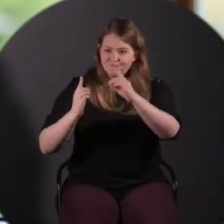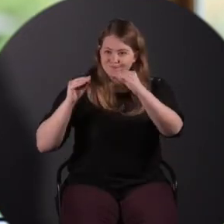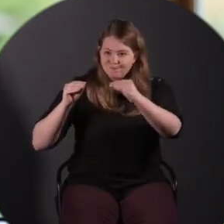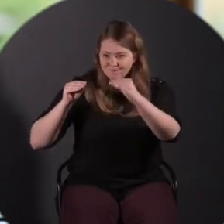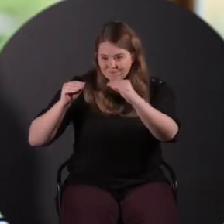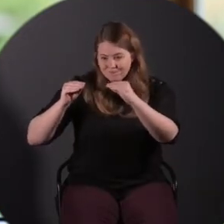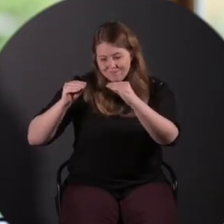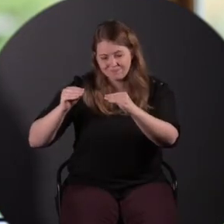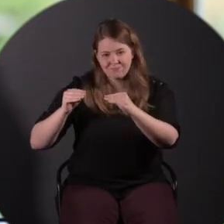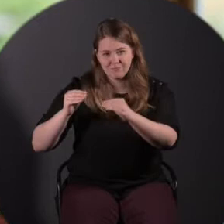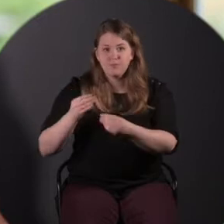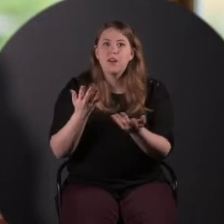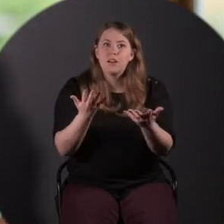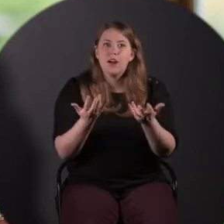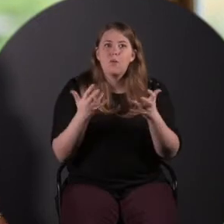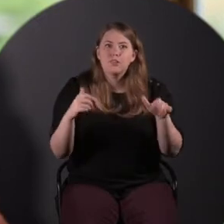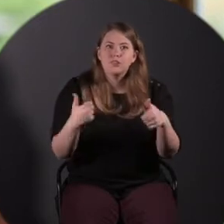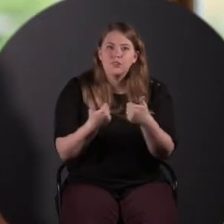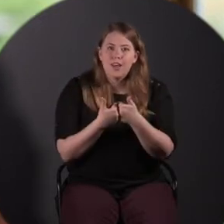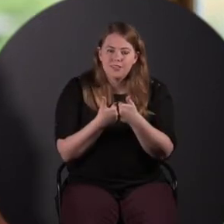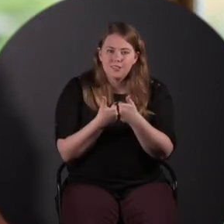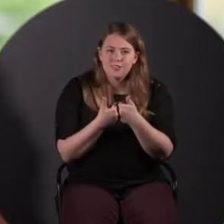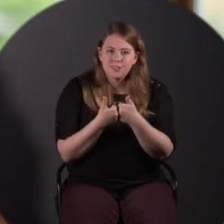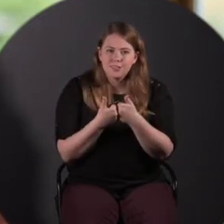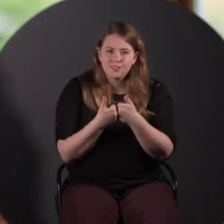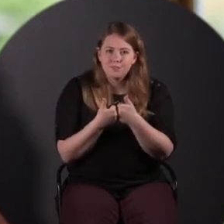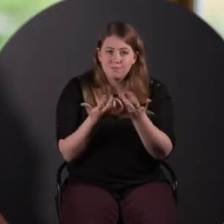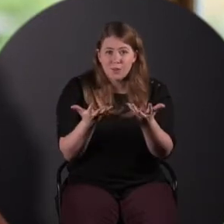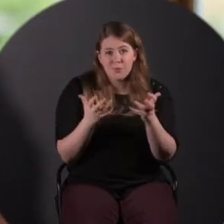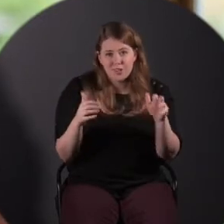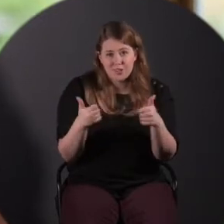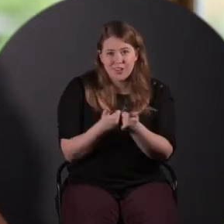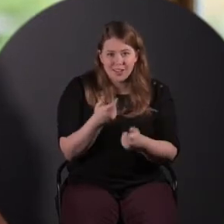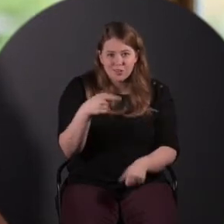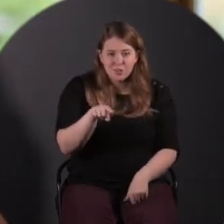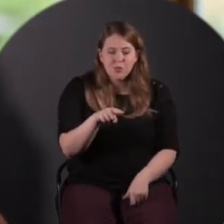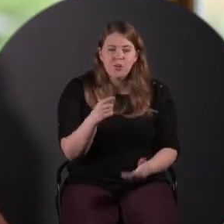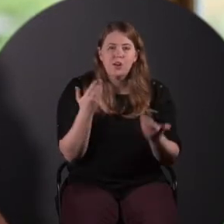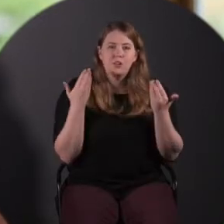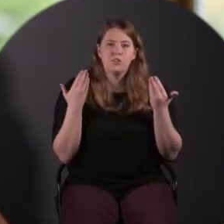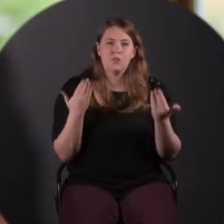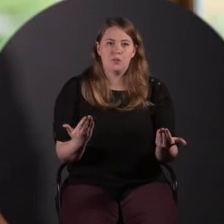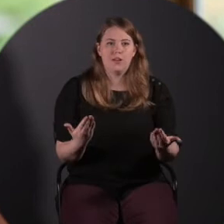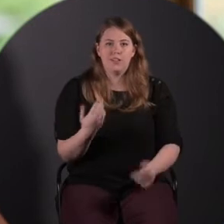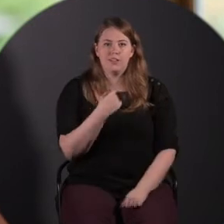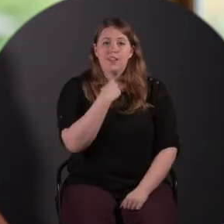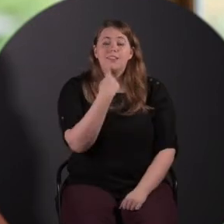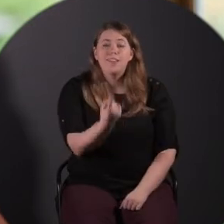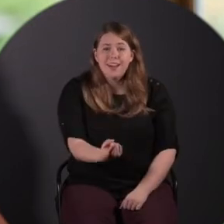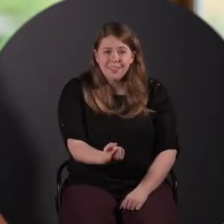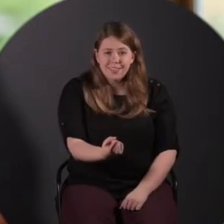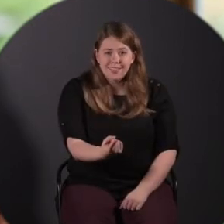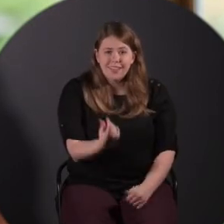together. Because I want to challenge you. I want to challenge you to go and to tell and to